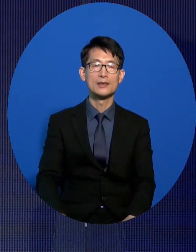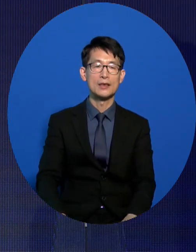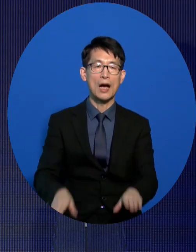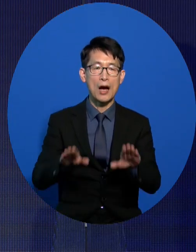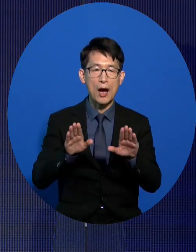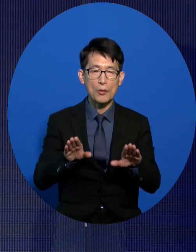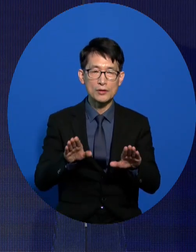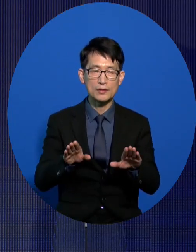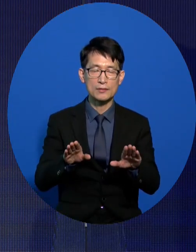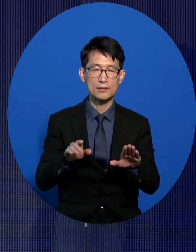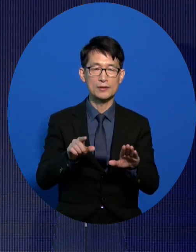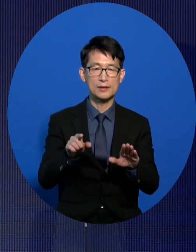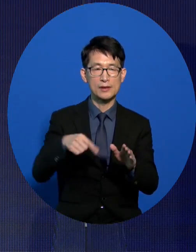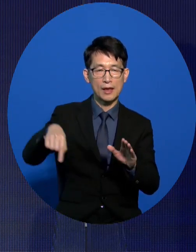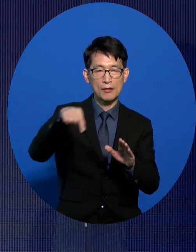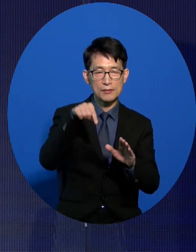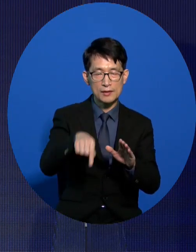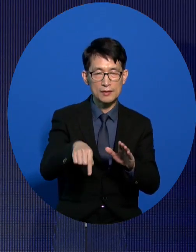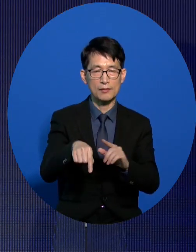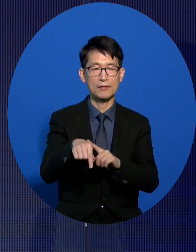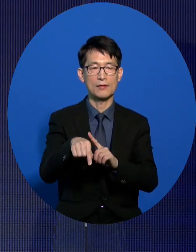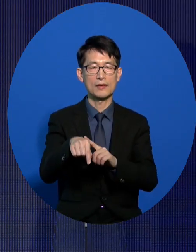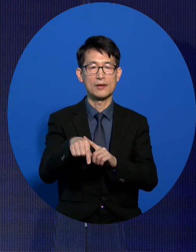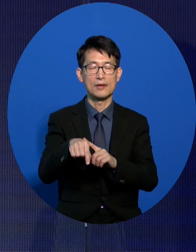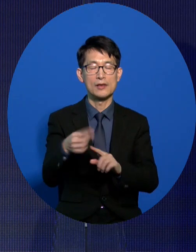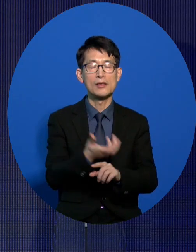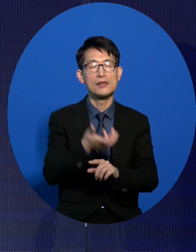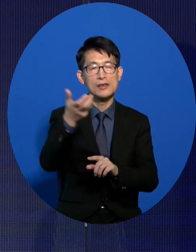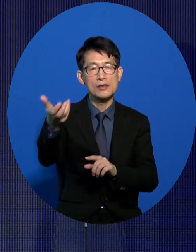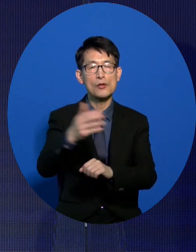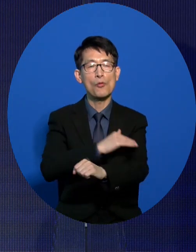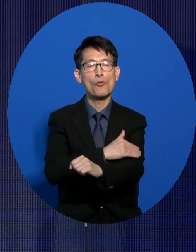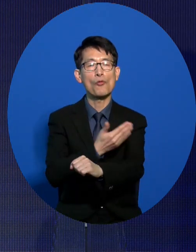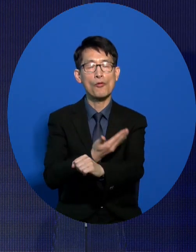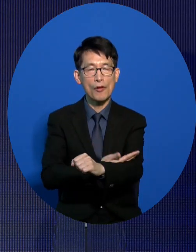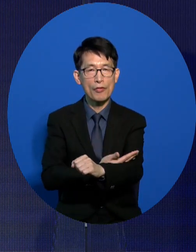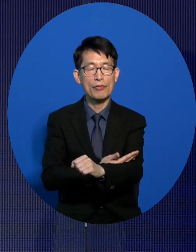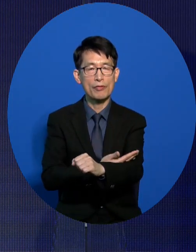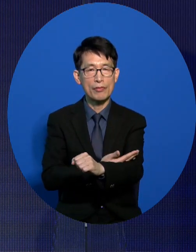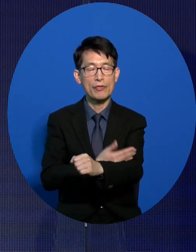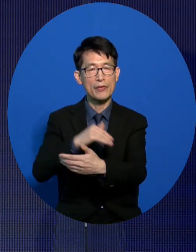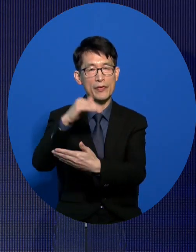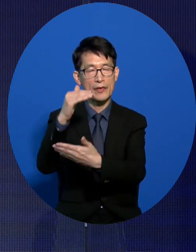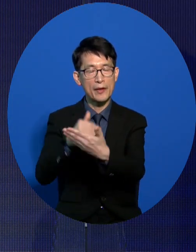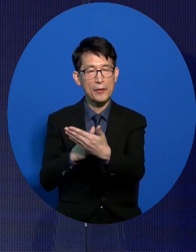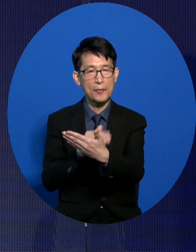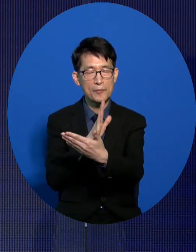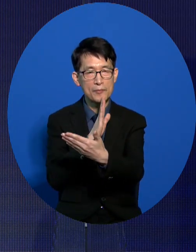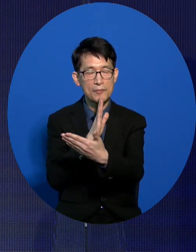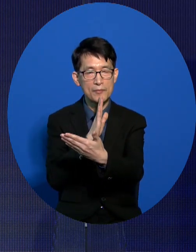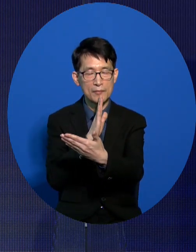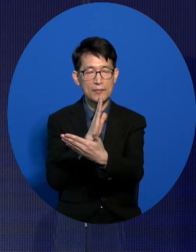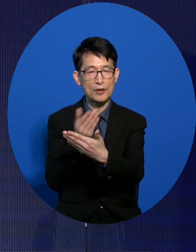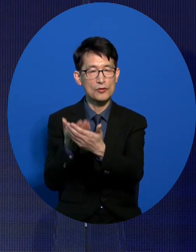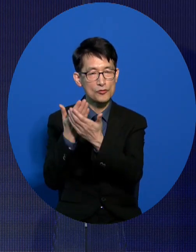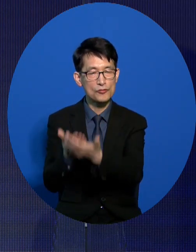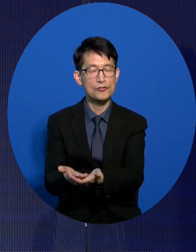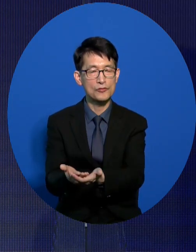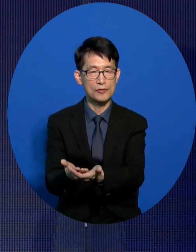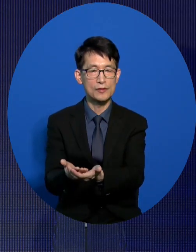able tech is a major theme of this session, but especially when it comes to the rights to